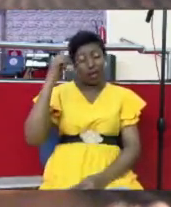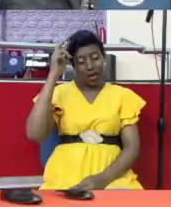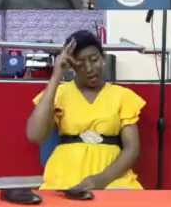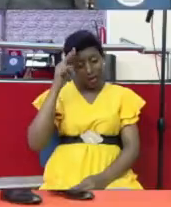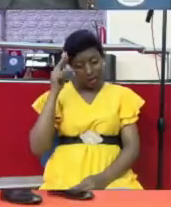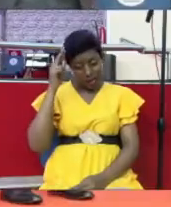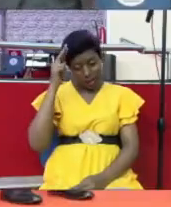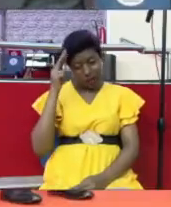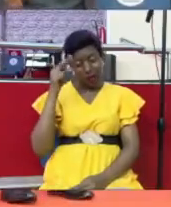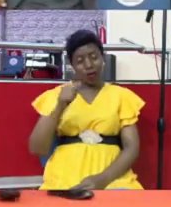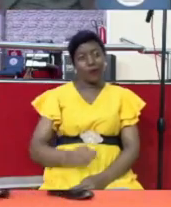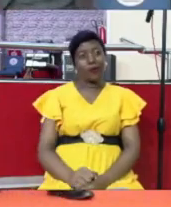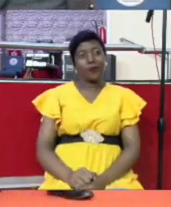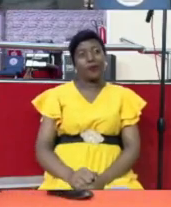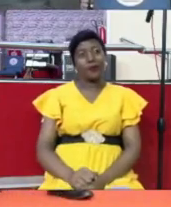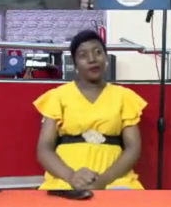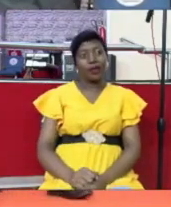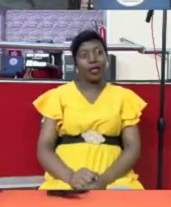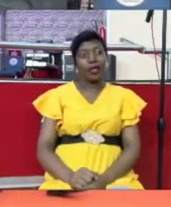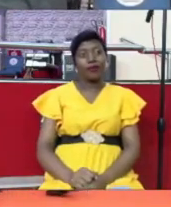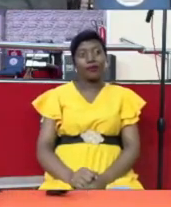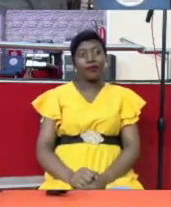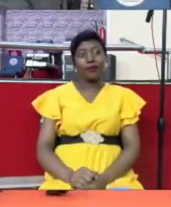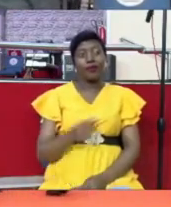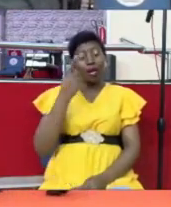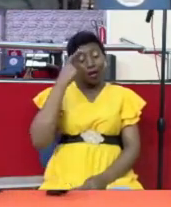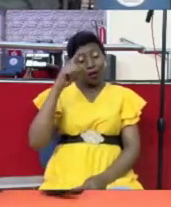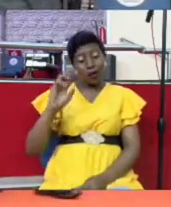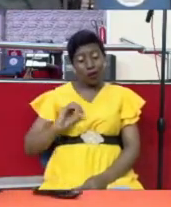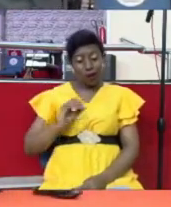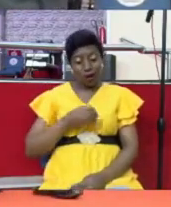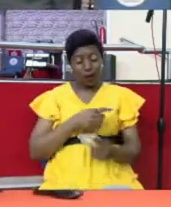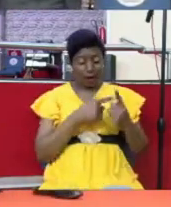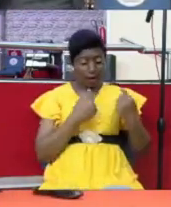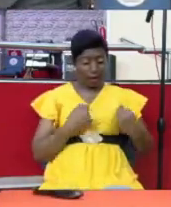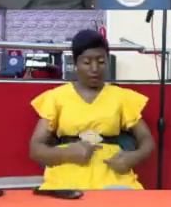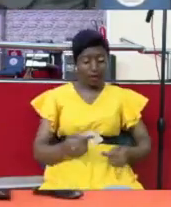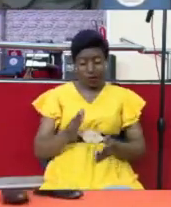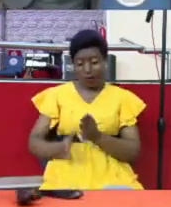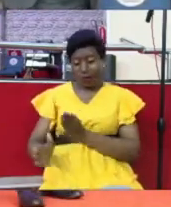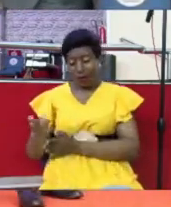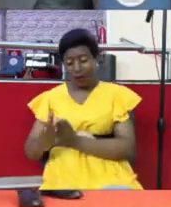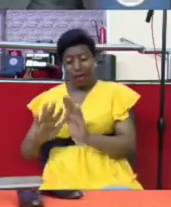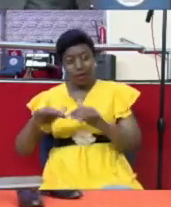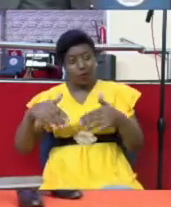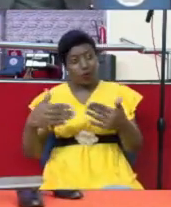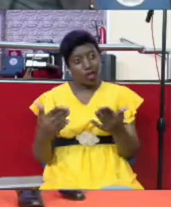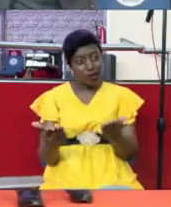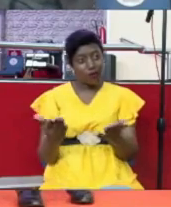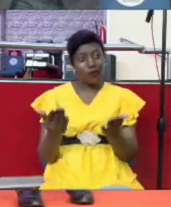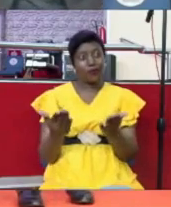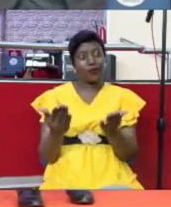cause. And for our hearts to be prepared to give,